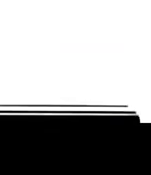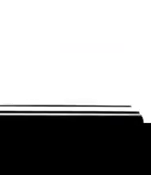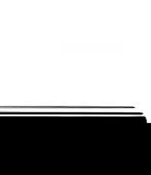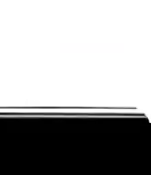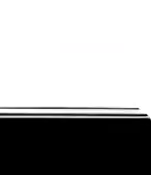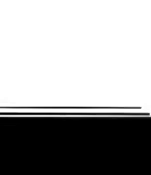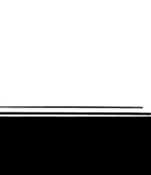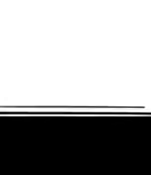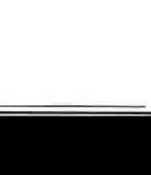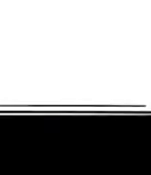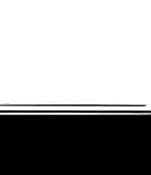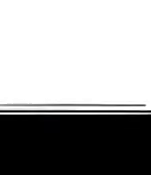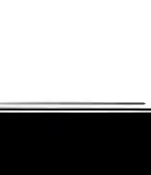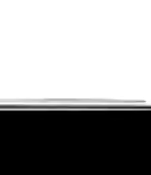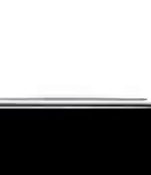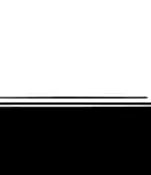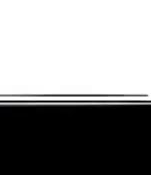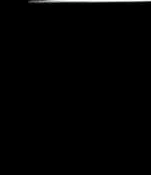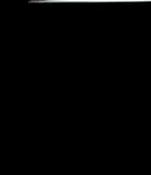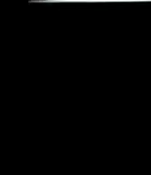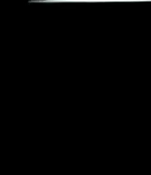church.